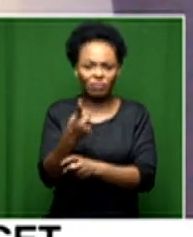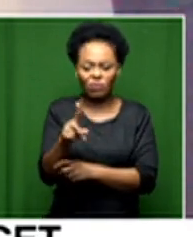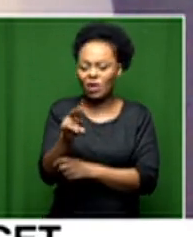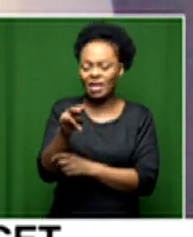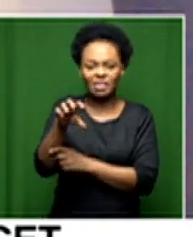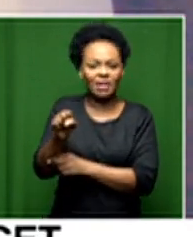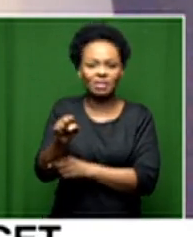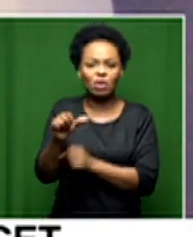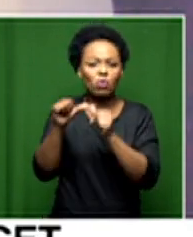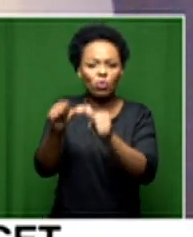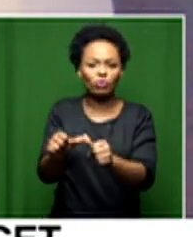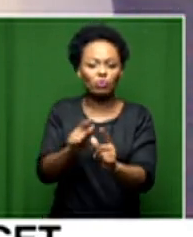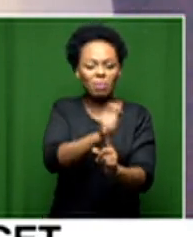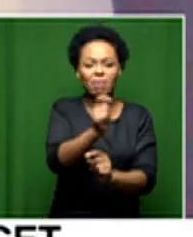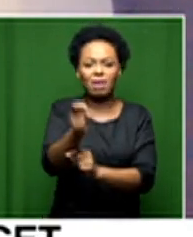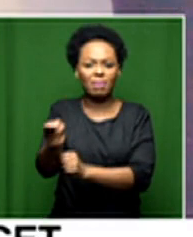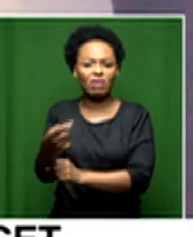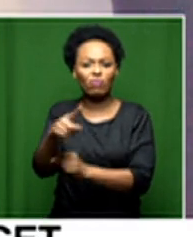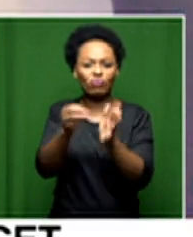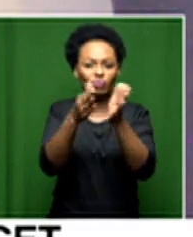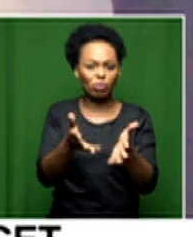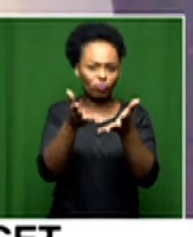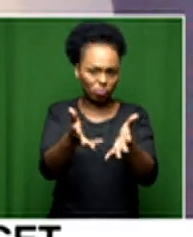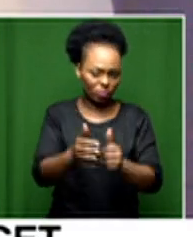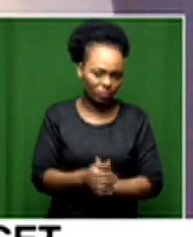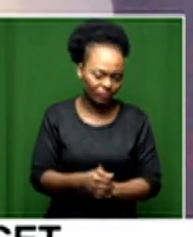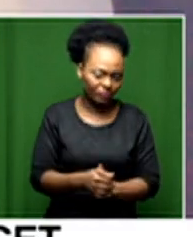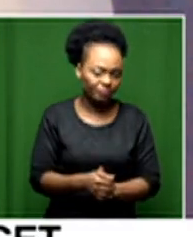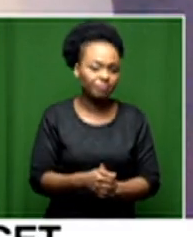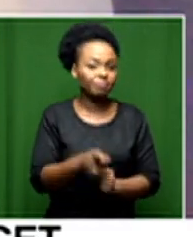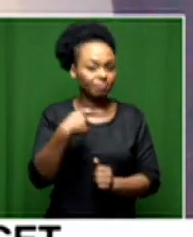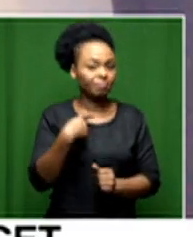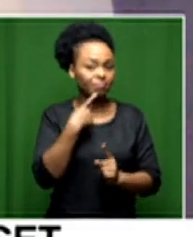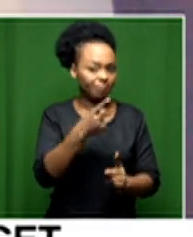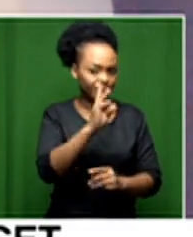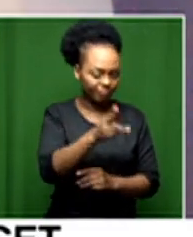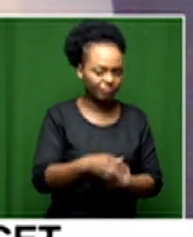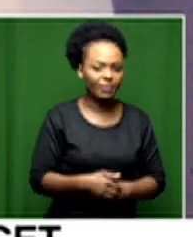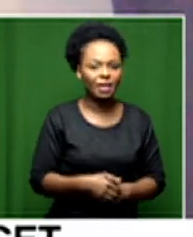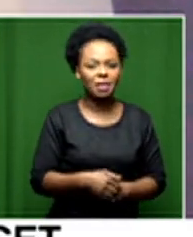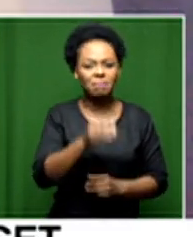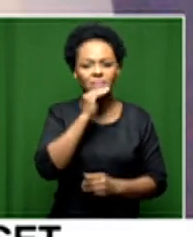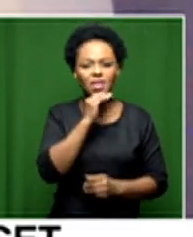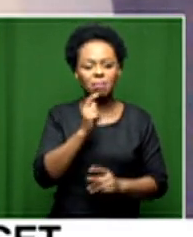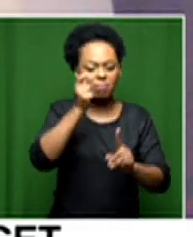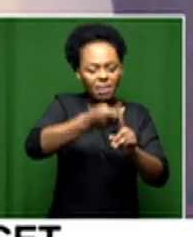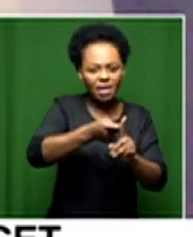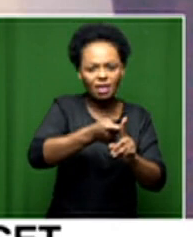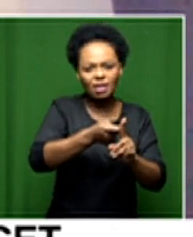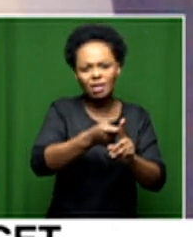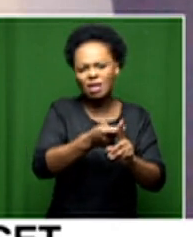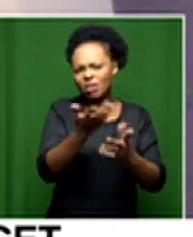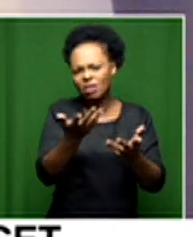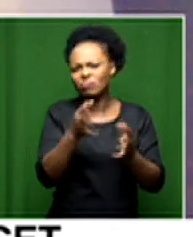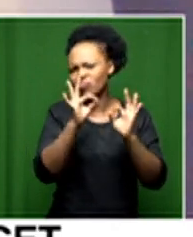continue to pay for those. And let's put it this way. By paying those, does it mean the students are not eligible for funding? The students